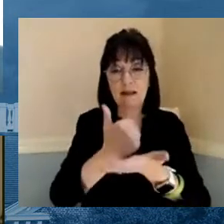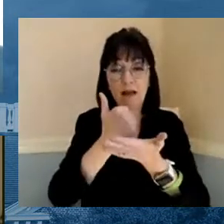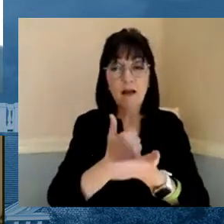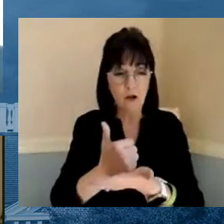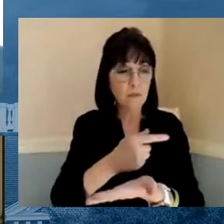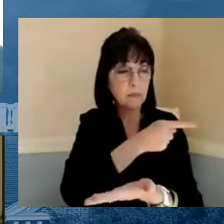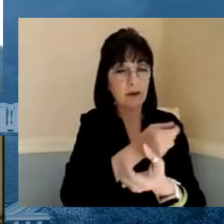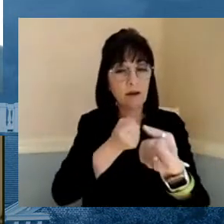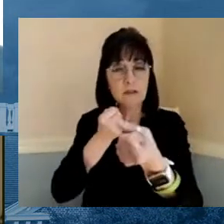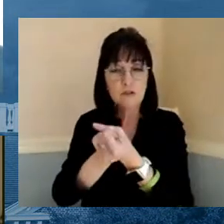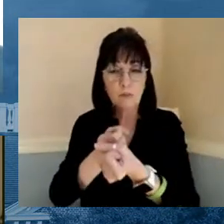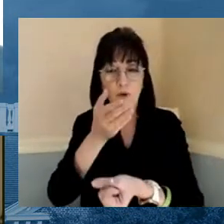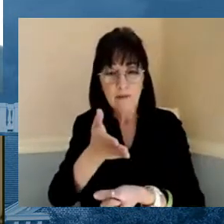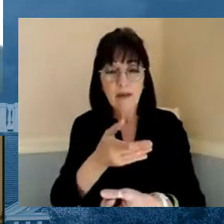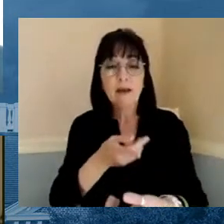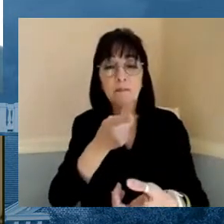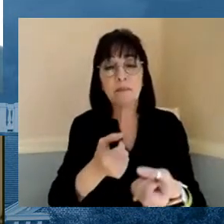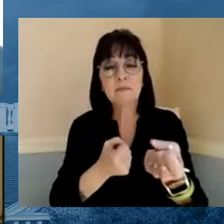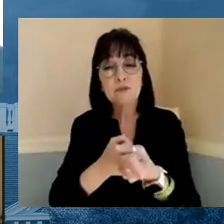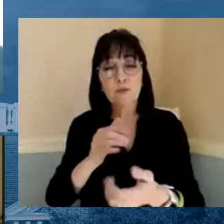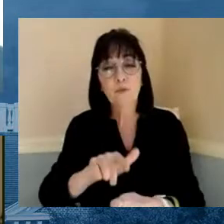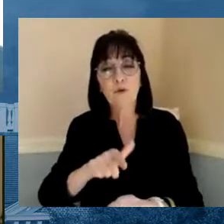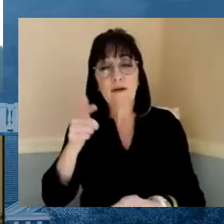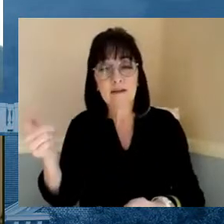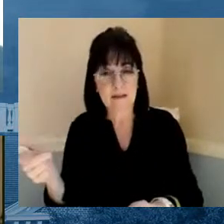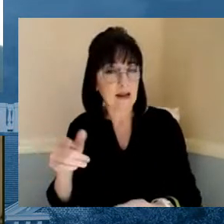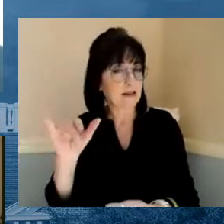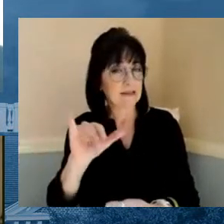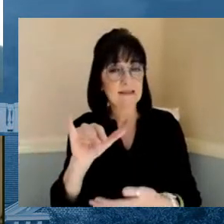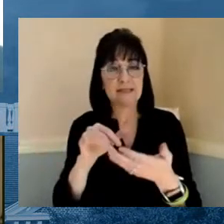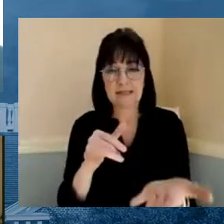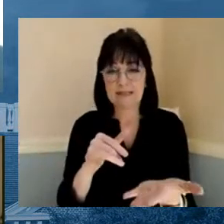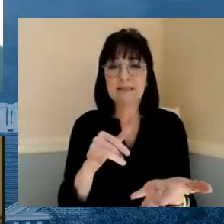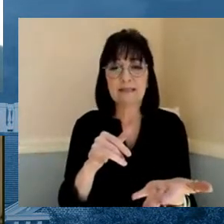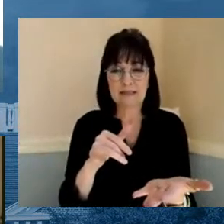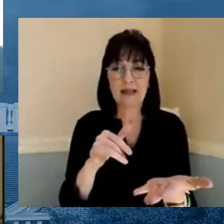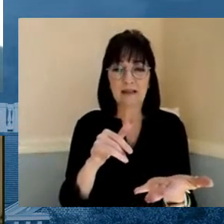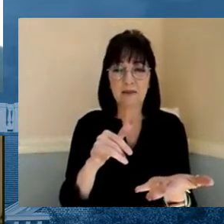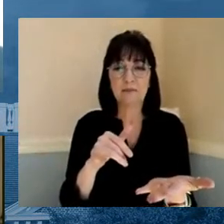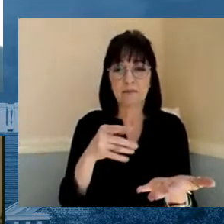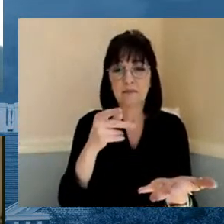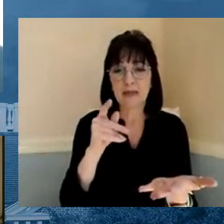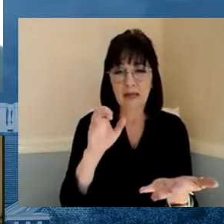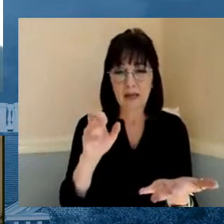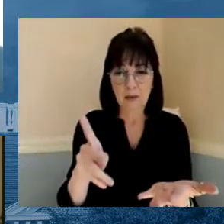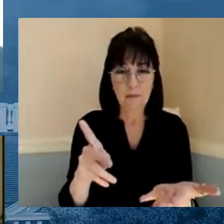for their children, as Andre and Patrick Creed are, and we appreciate their being with us